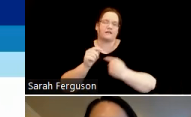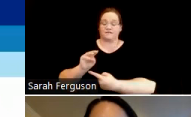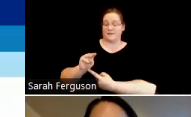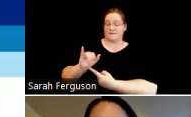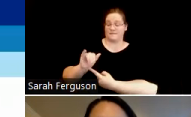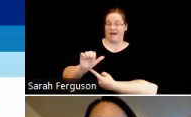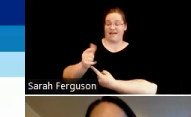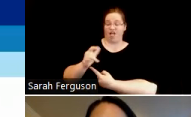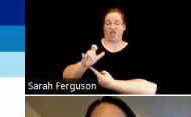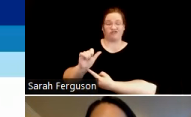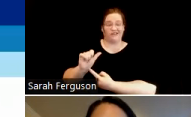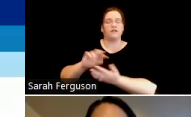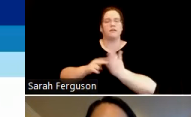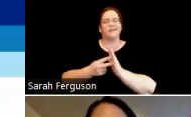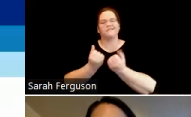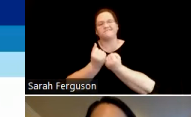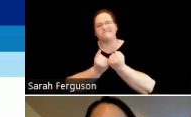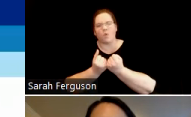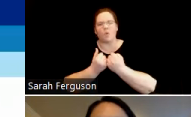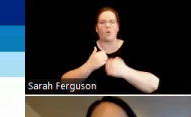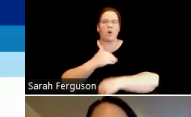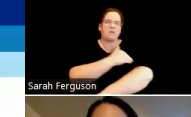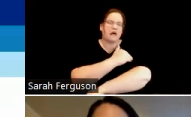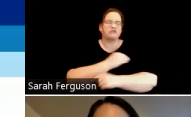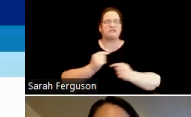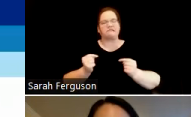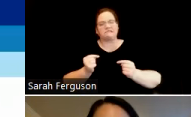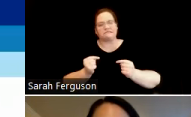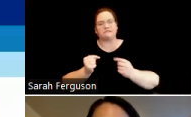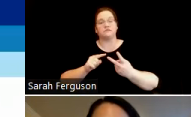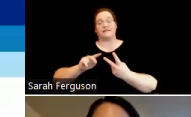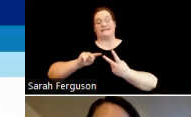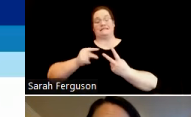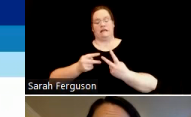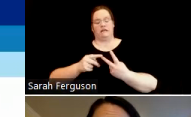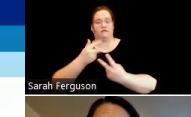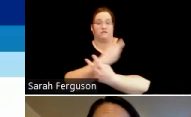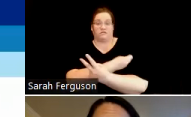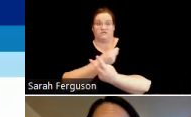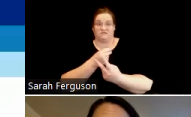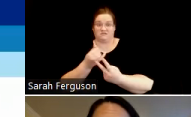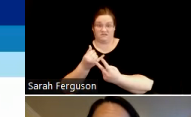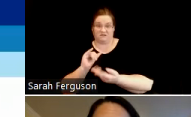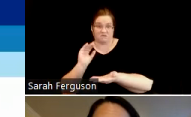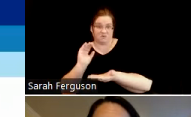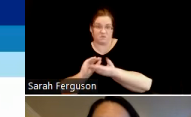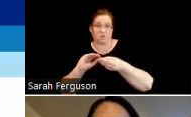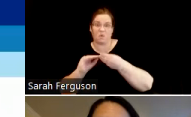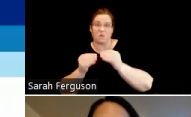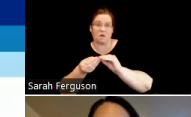muscle aches, noted after the second dose of this vaccine. But again, still pretty small numbers for people who